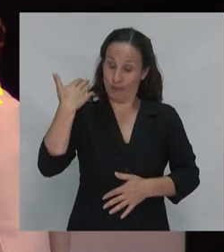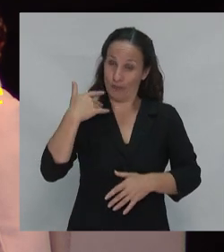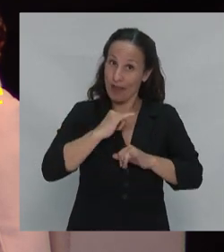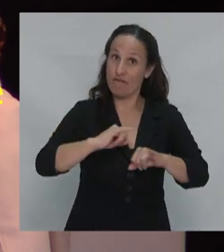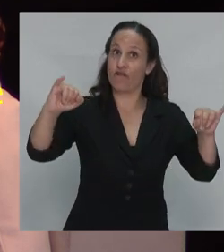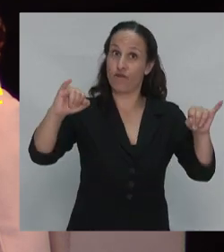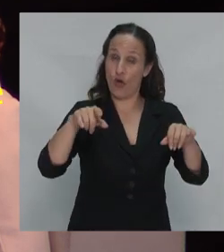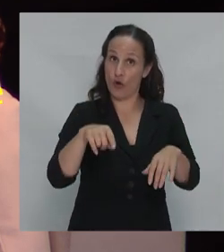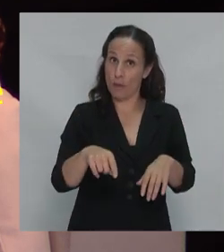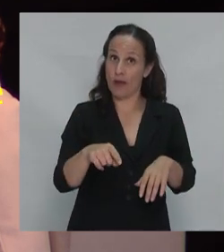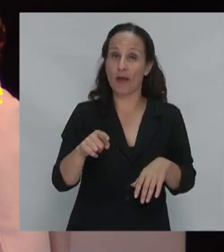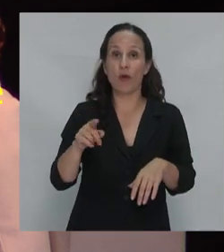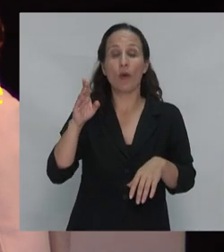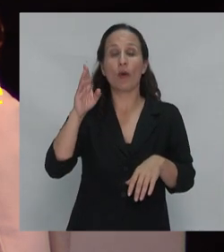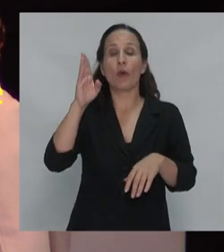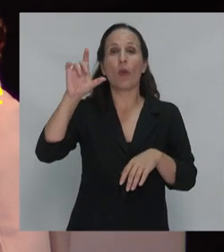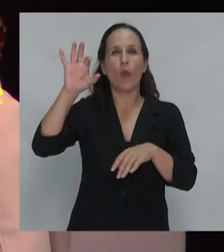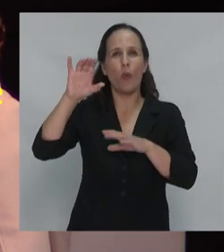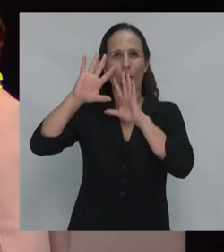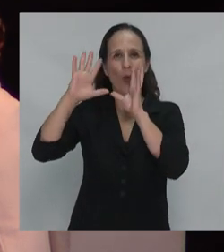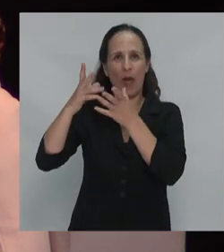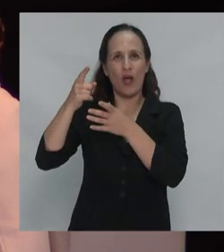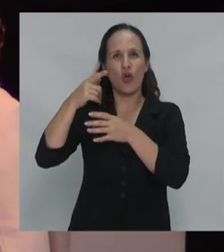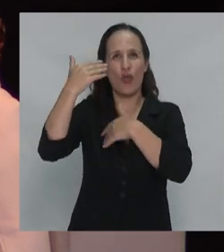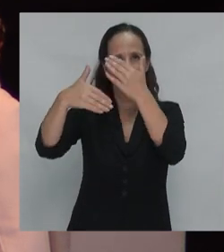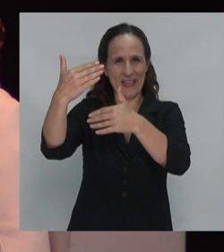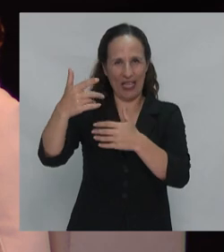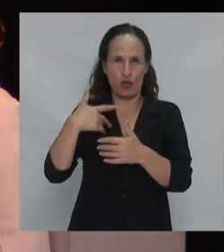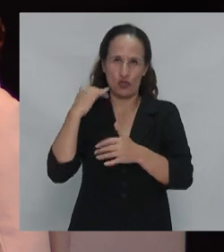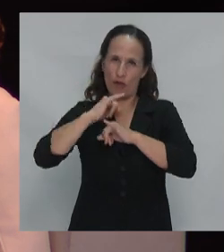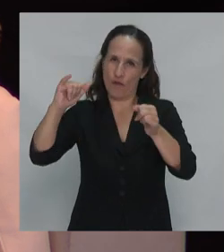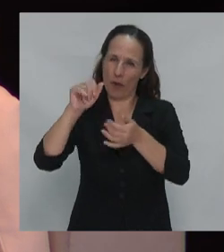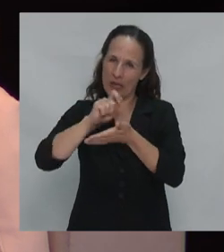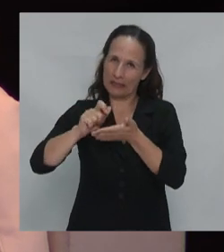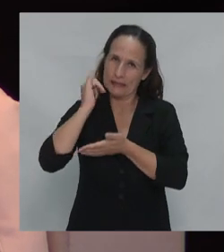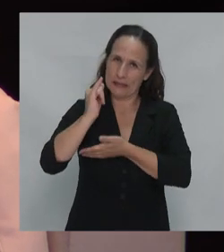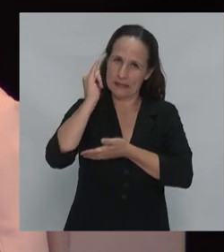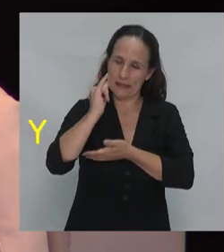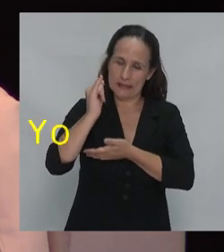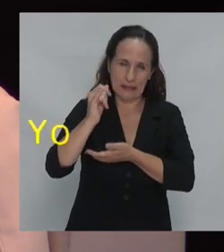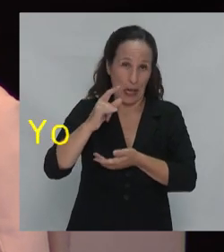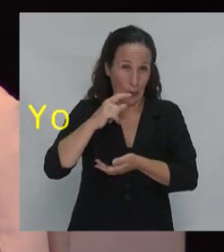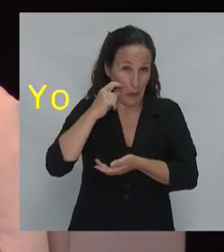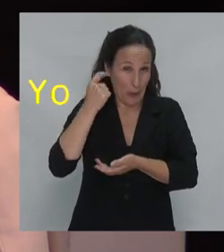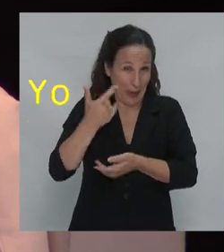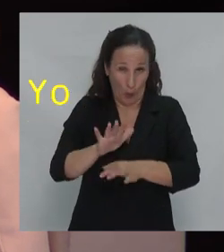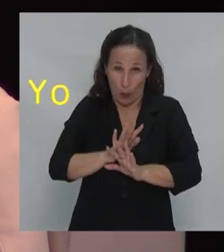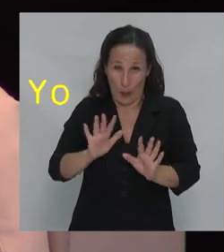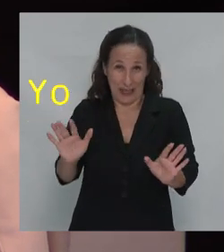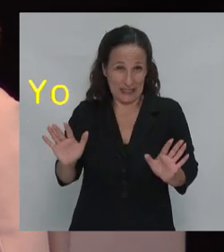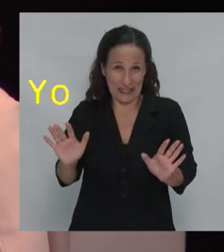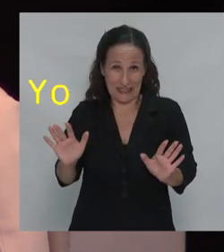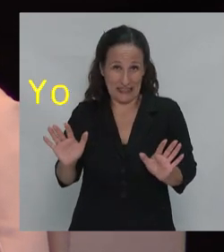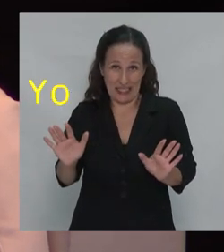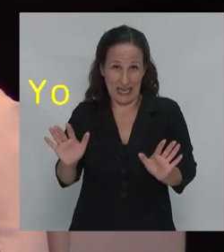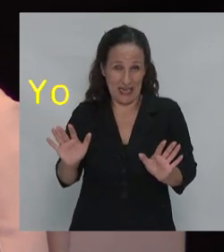shameful. It was saying that it was not the report the bank saying, but it was quoting a capitalist,